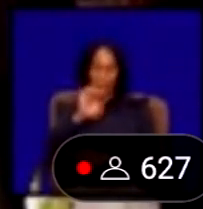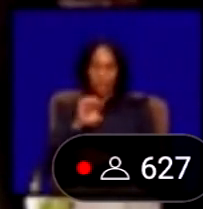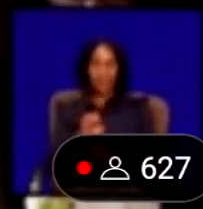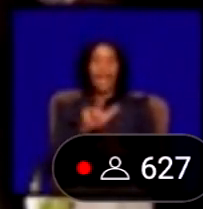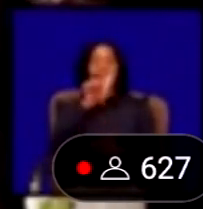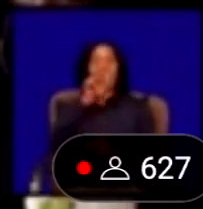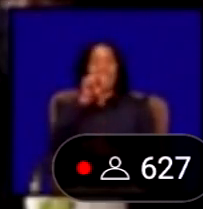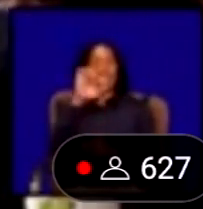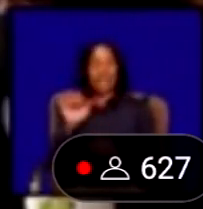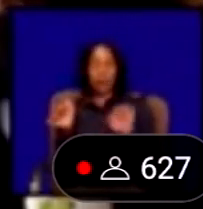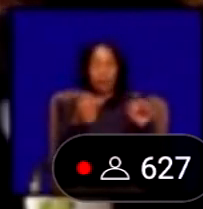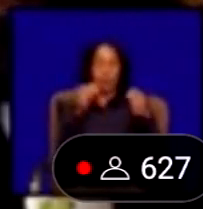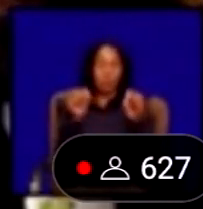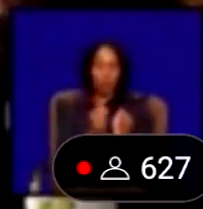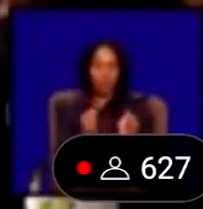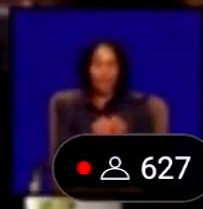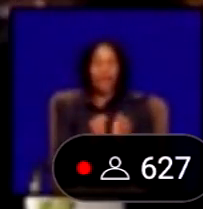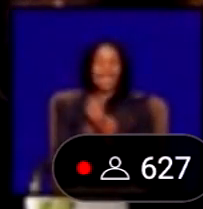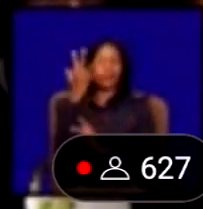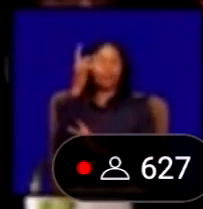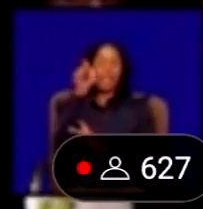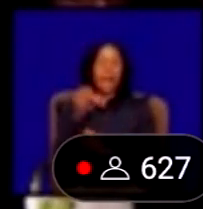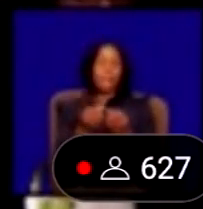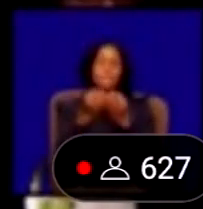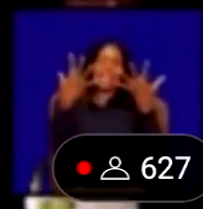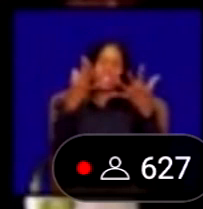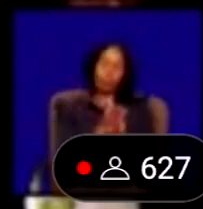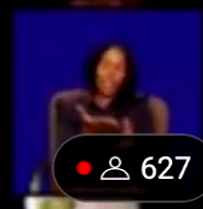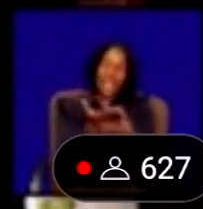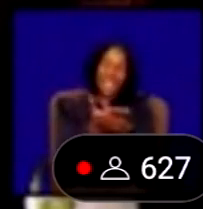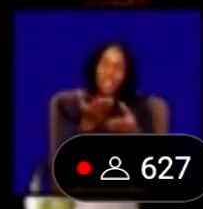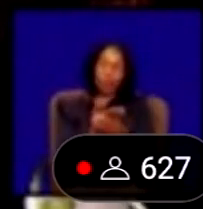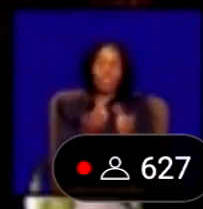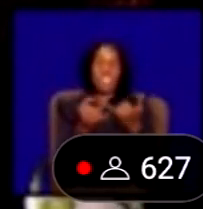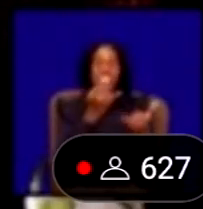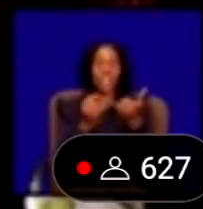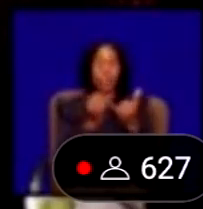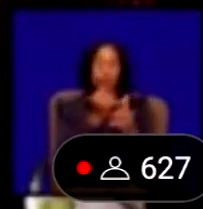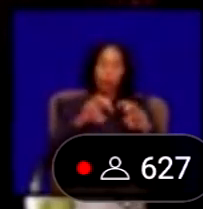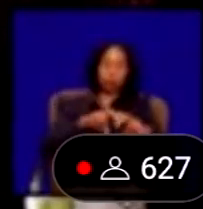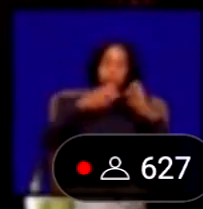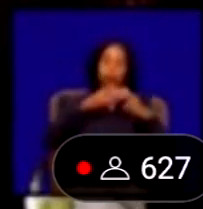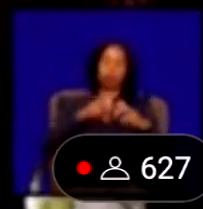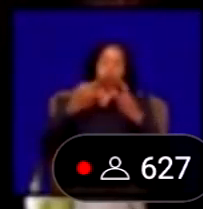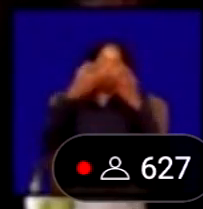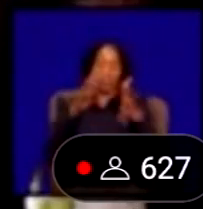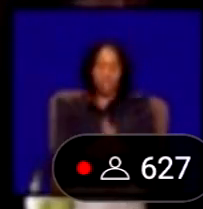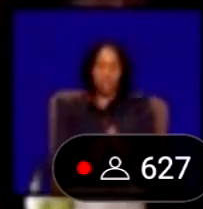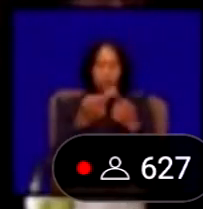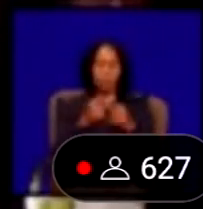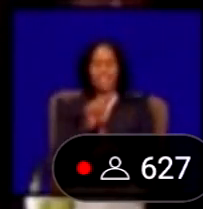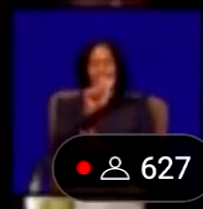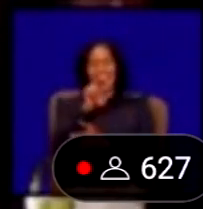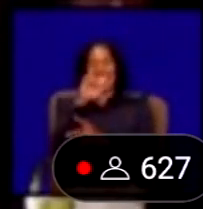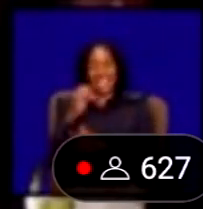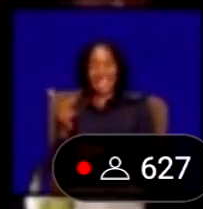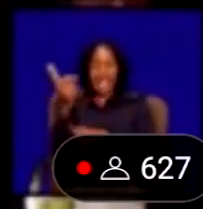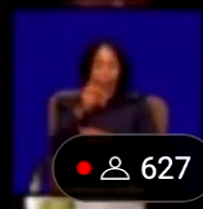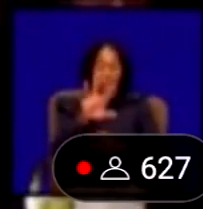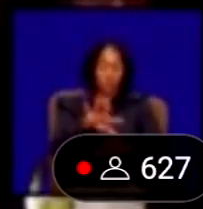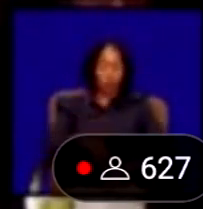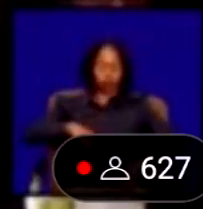with multiple cases of sexual violence. Yet the ANC comes stand here,